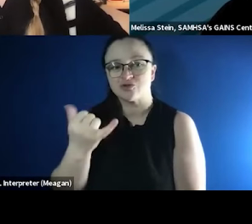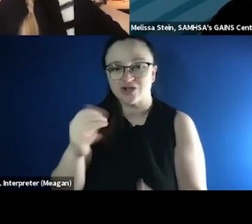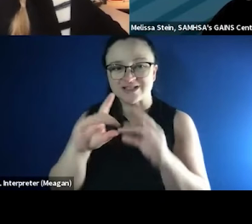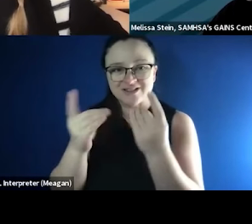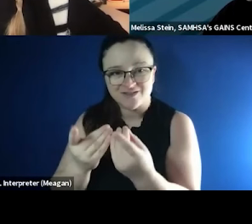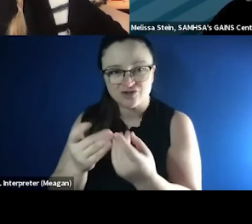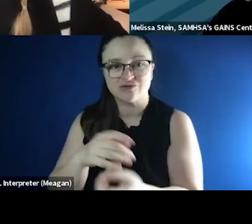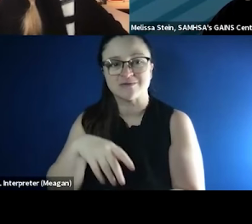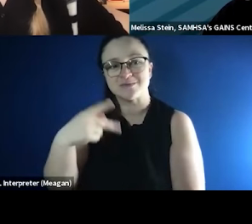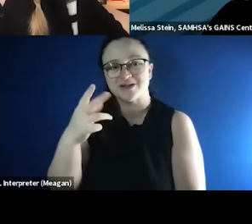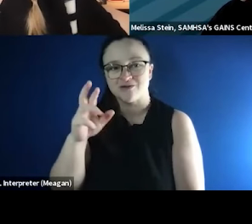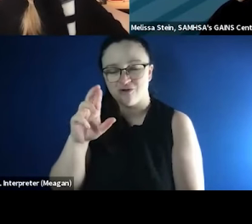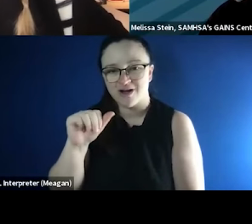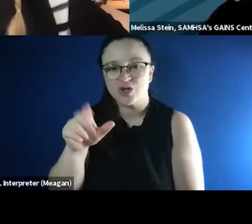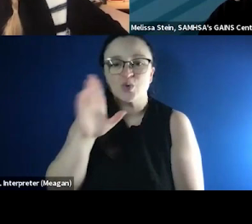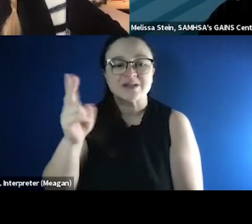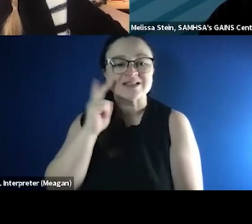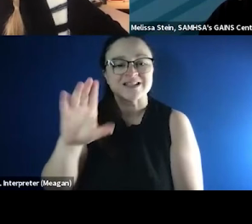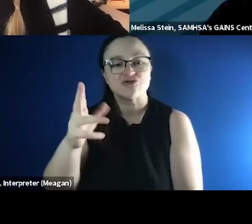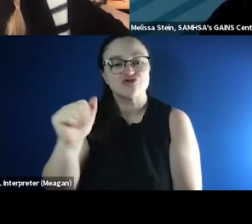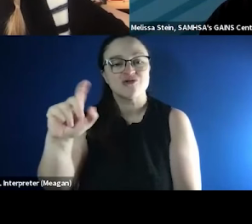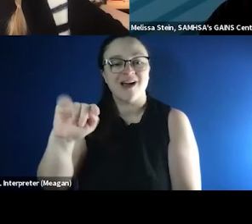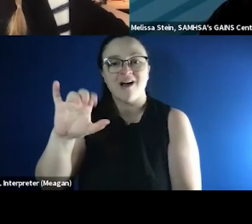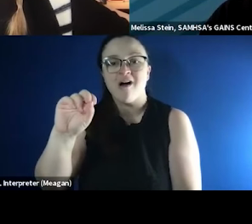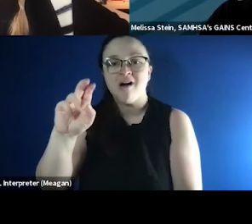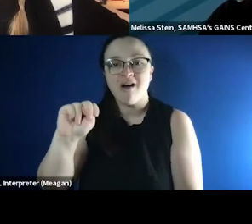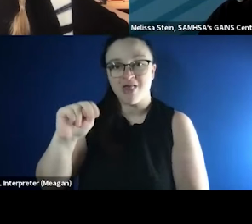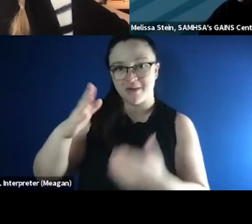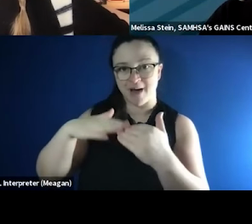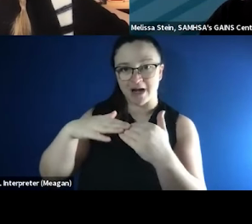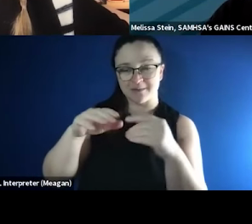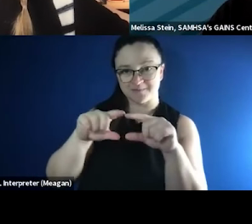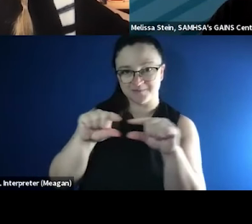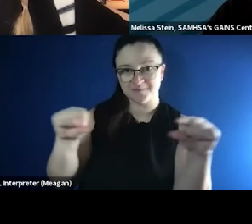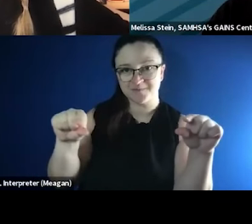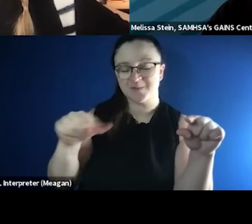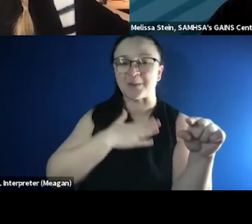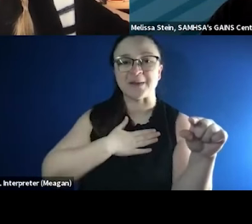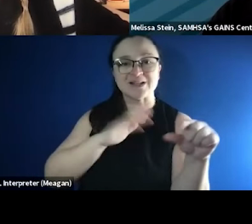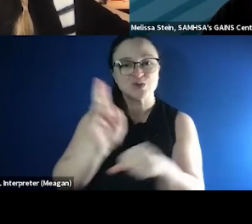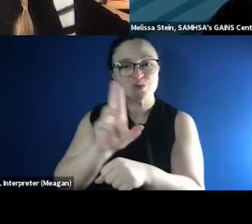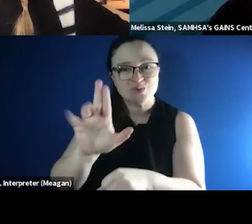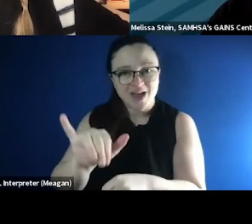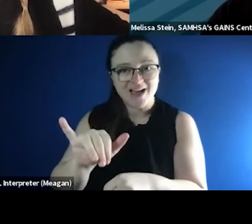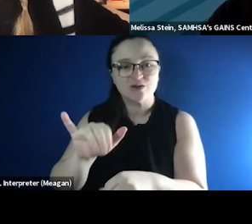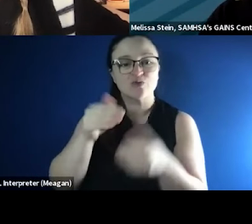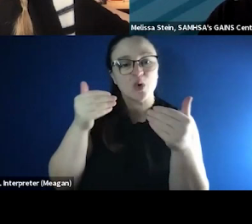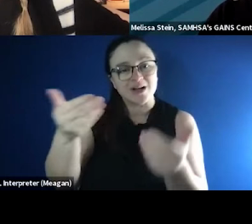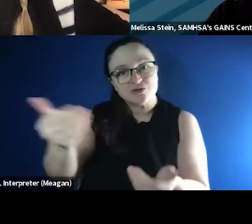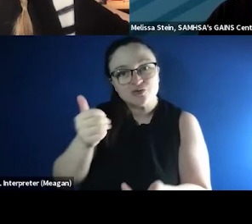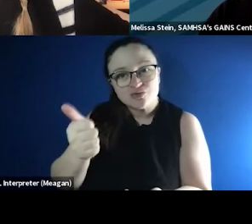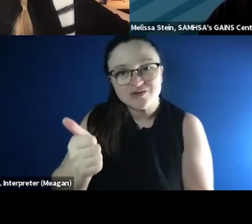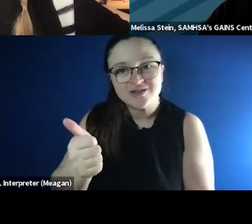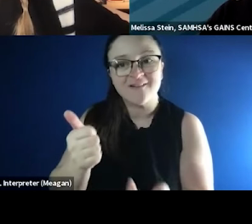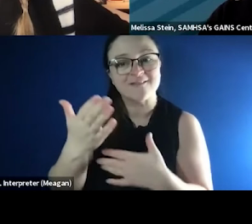box icon at the bottom of your screen. Feel free to use the chat box to introduce yourself and share where you're joining